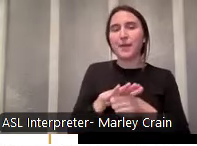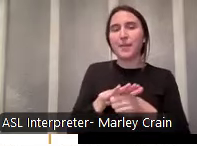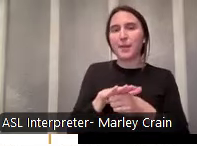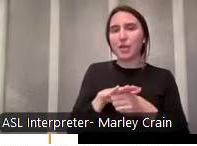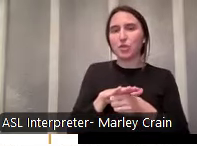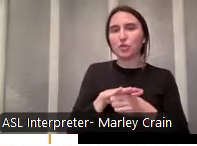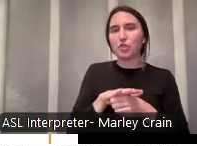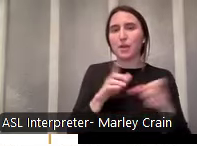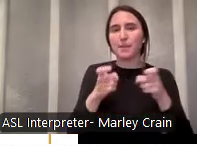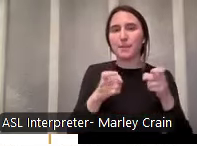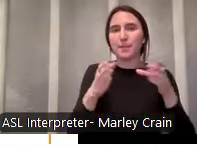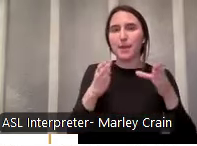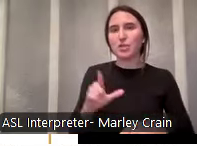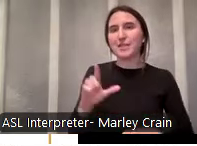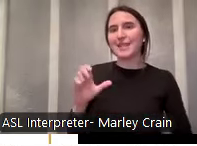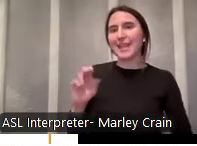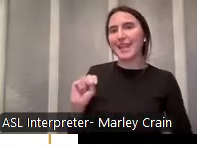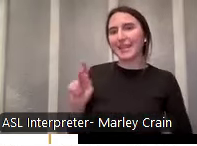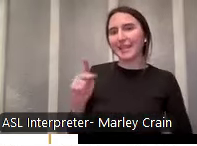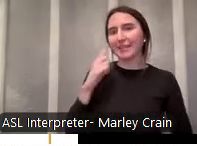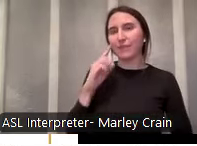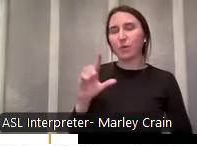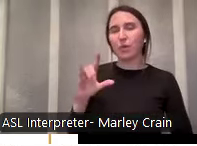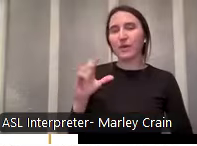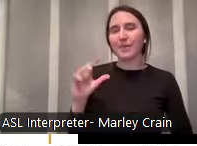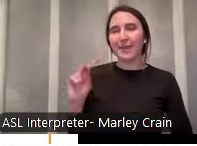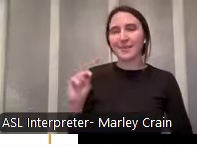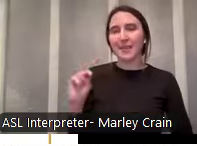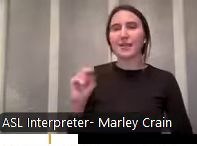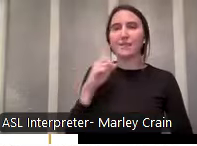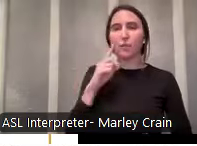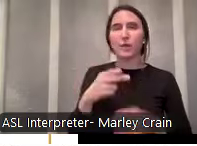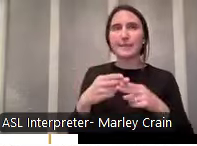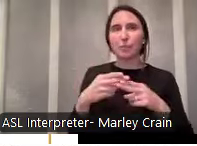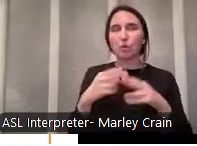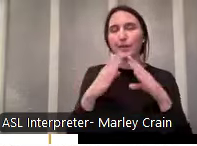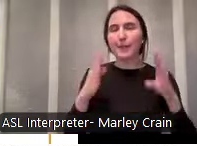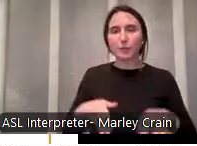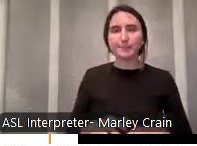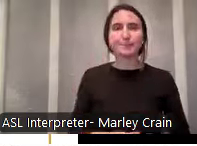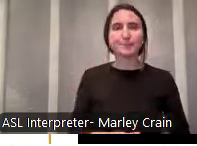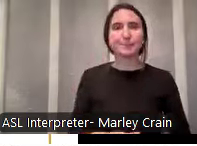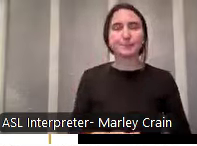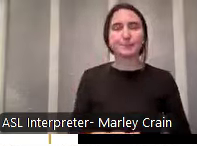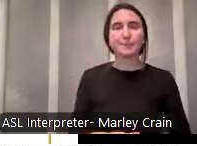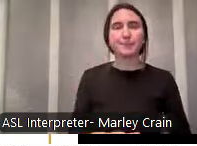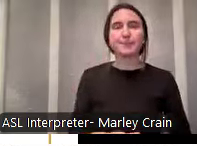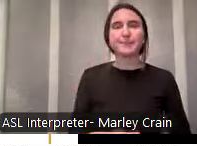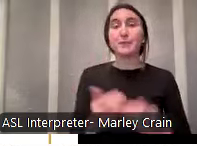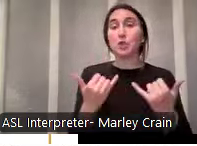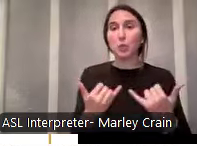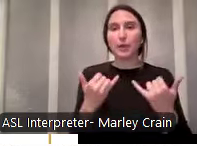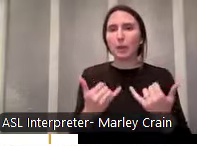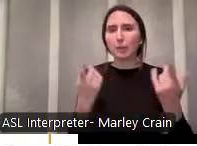for students in temporary housing. Okay, finally, if your child is suspended, and this is something